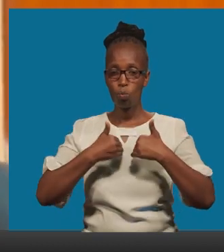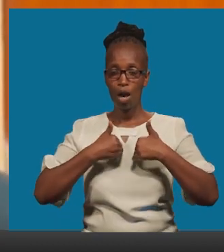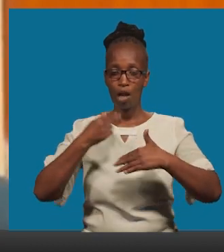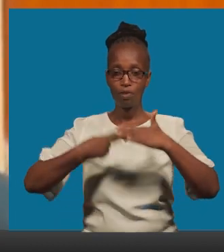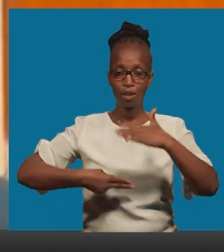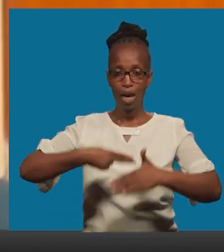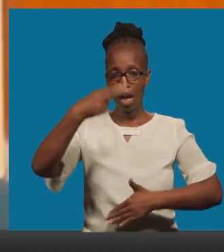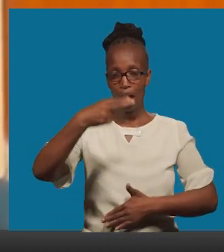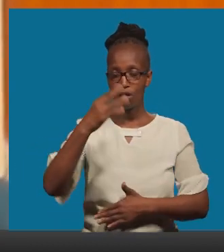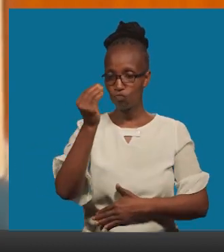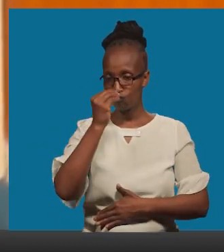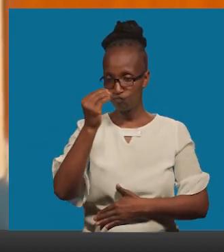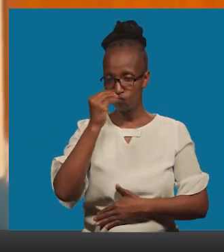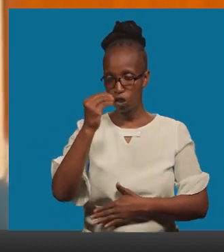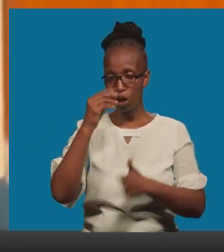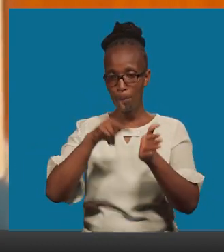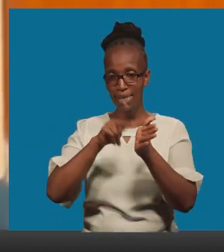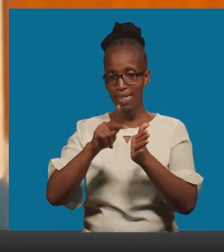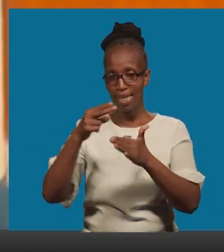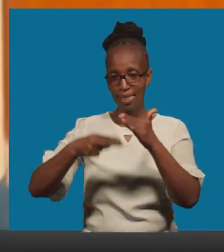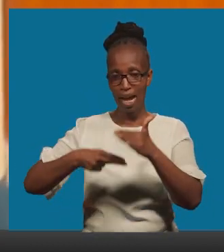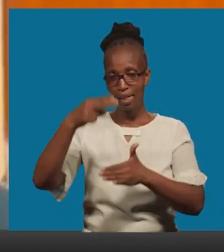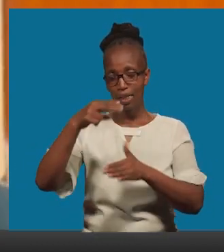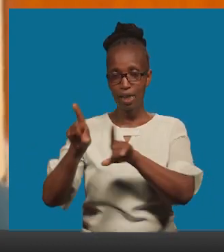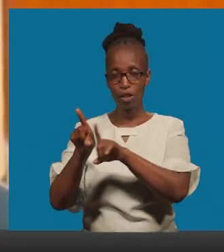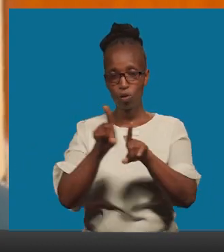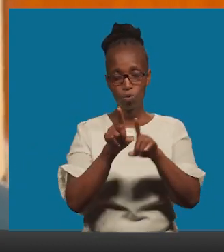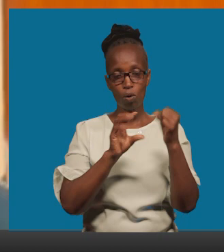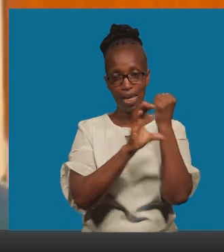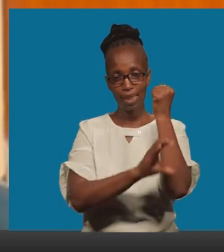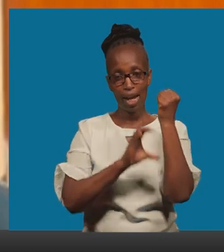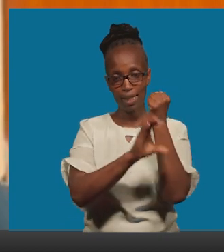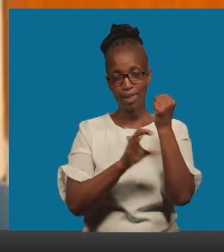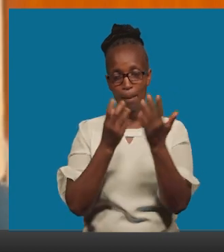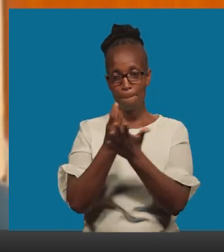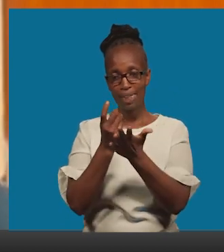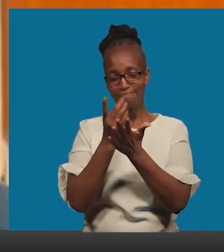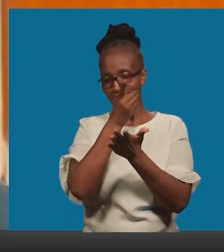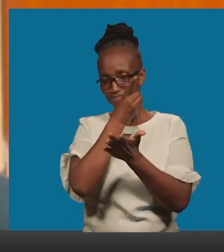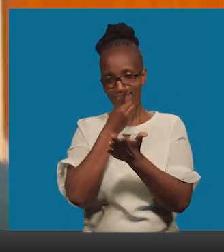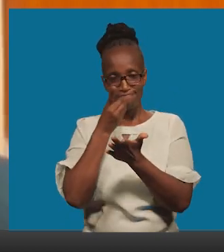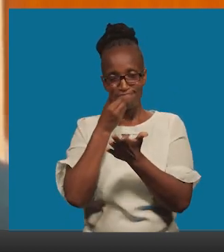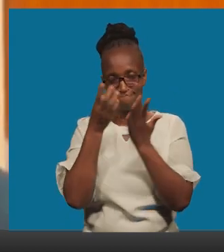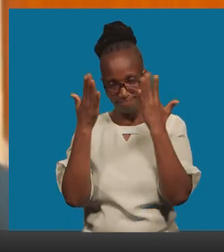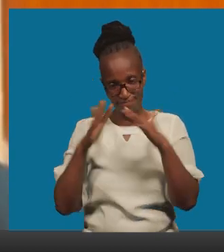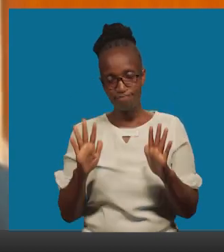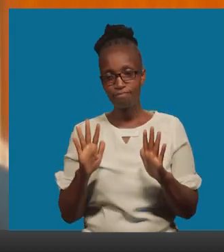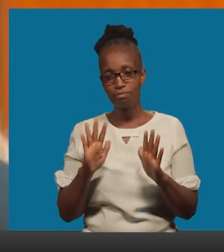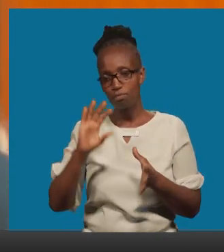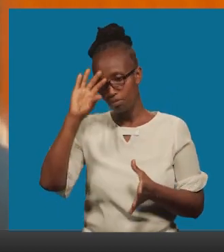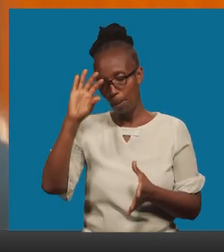New Heights food process skyrockets and the country's finances drier